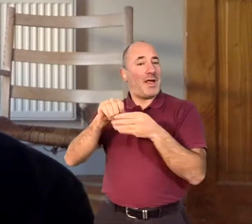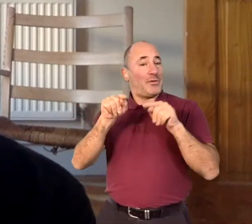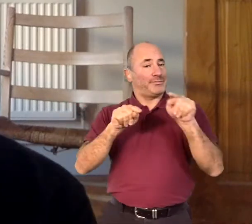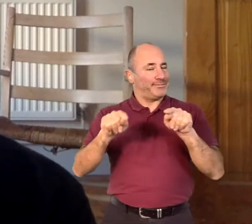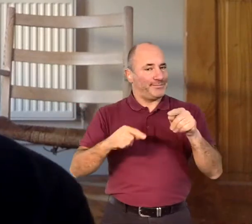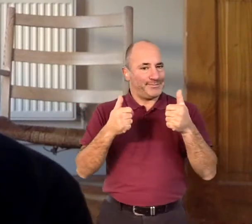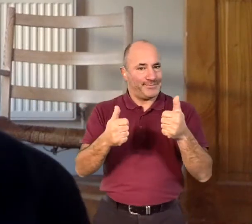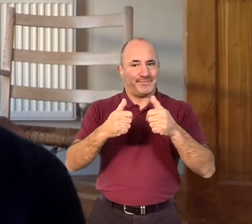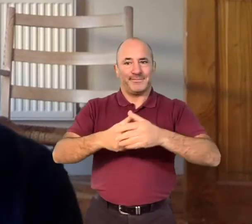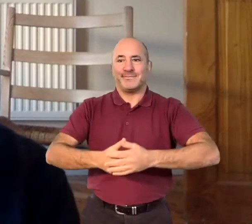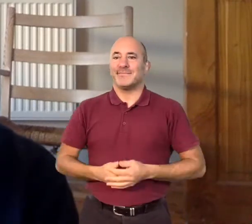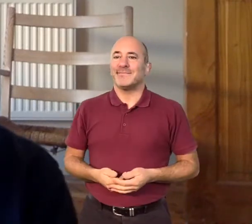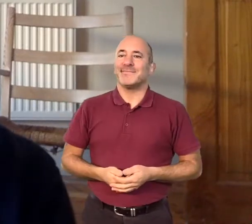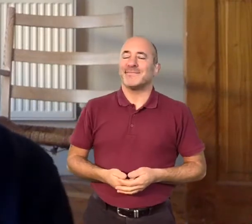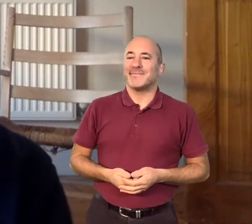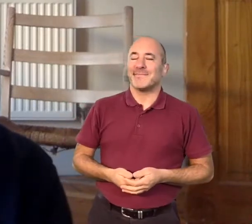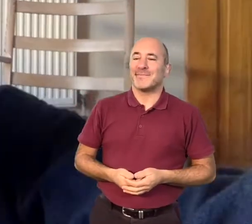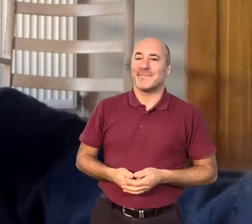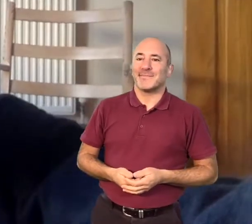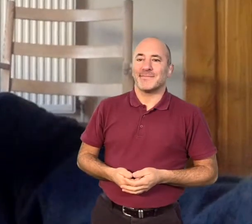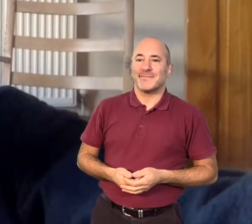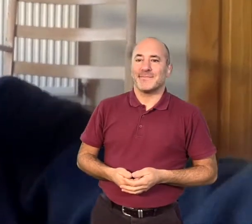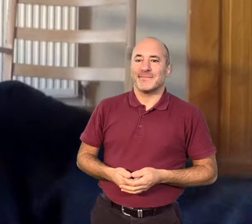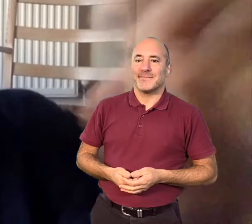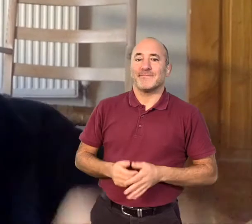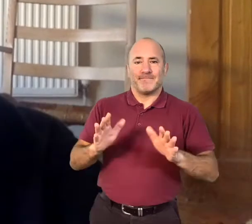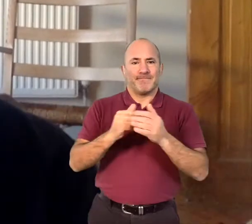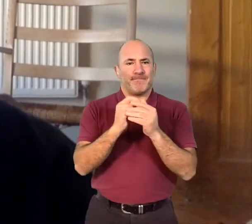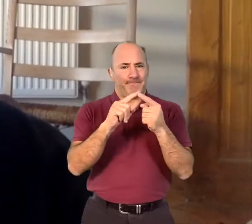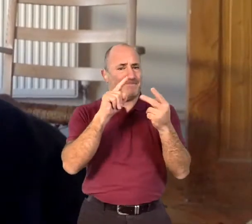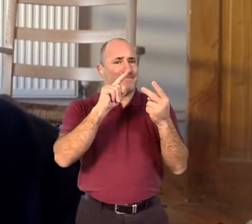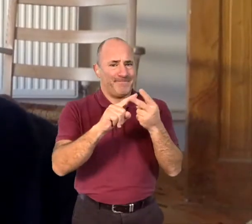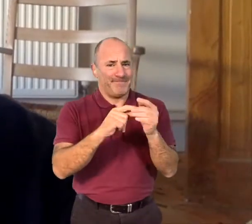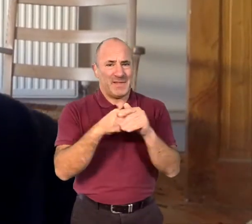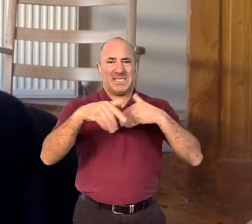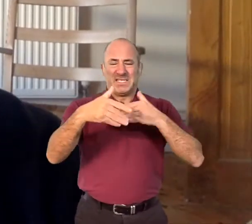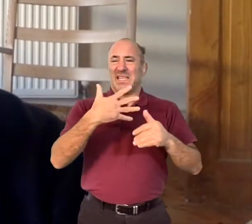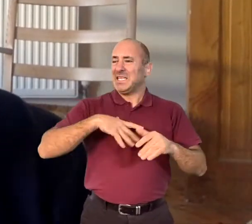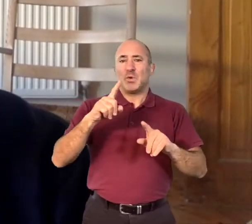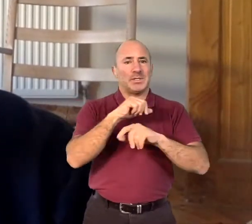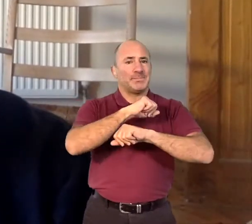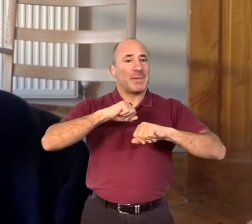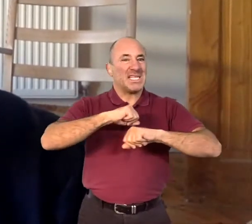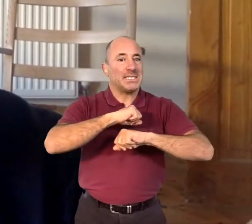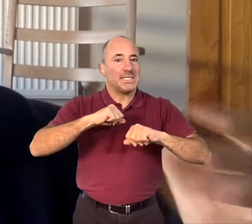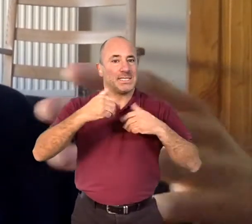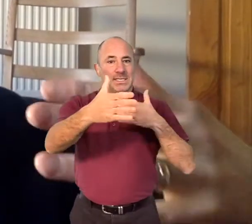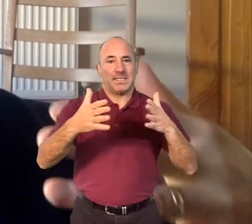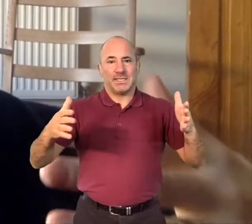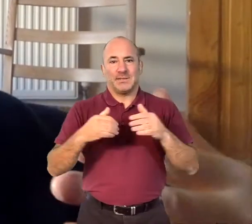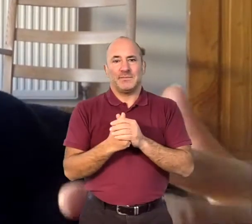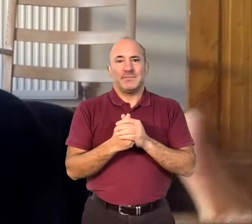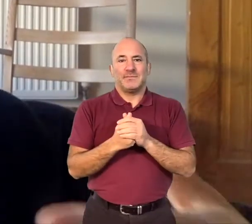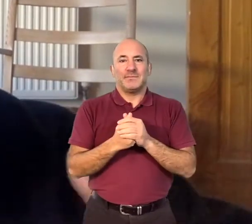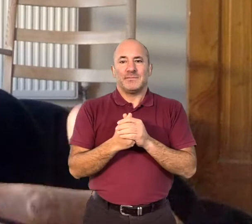link to the website that we're going to be using. And the other thing that we're going to need for this session is a bit of space. We're